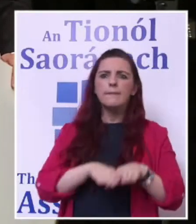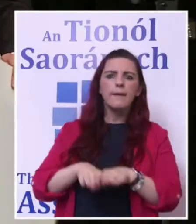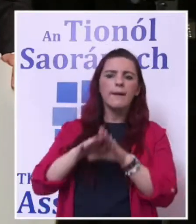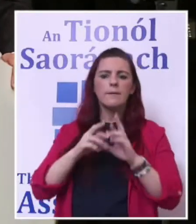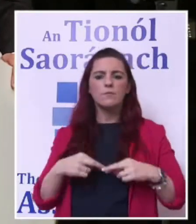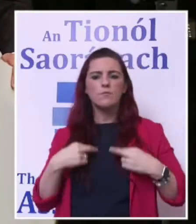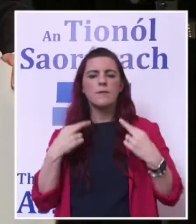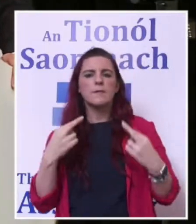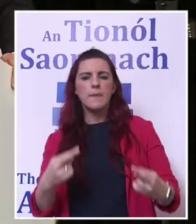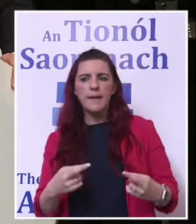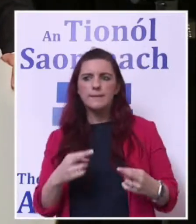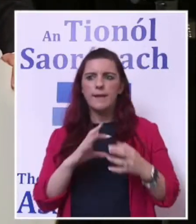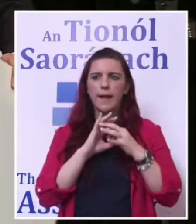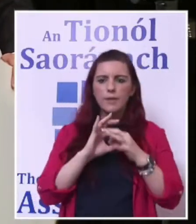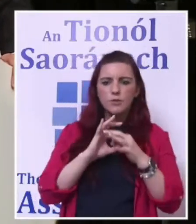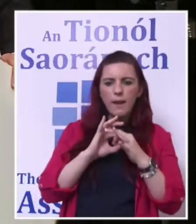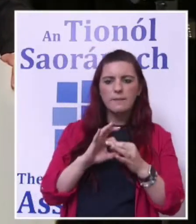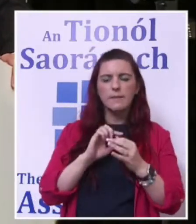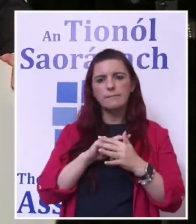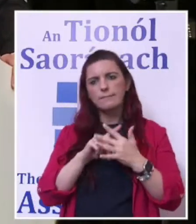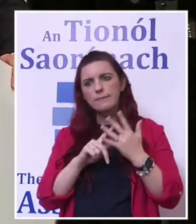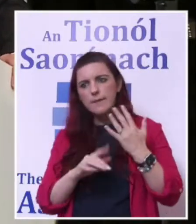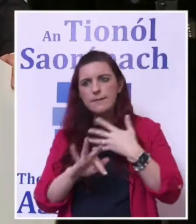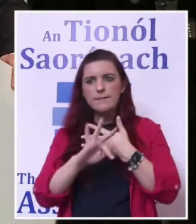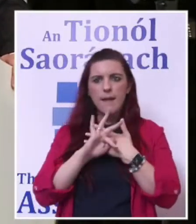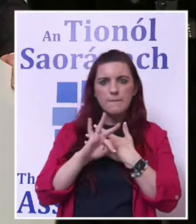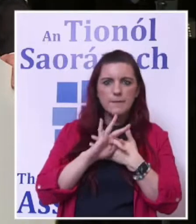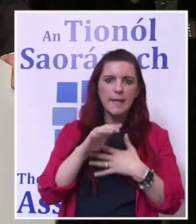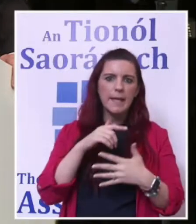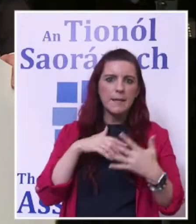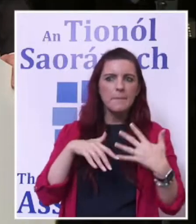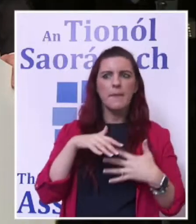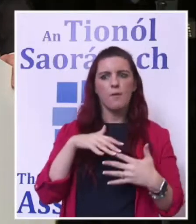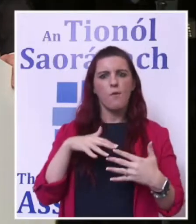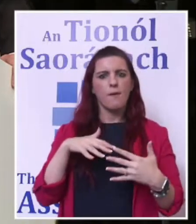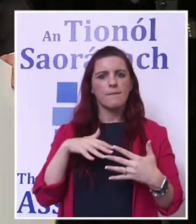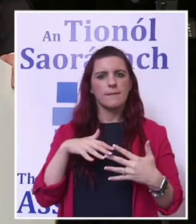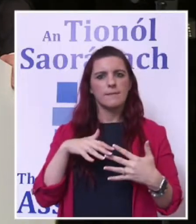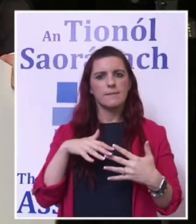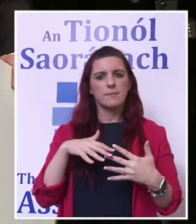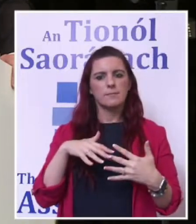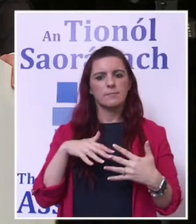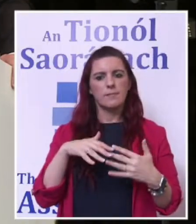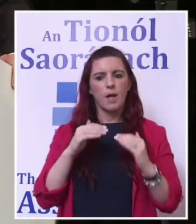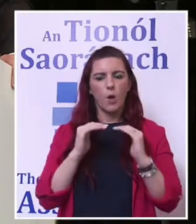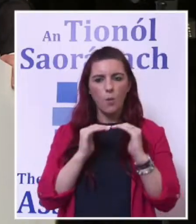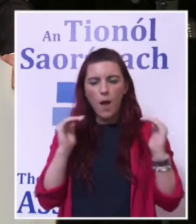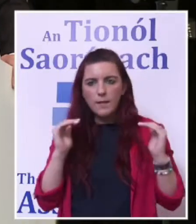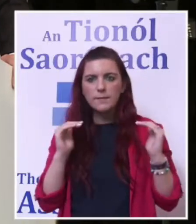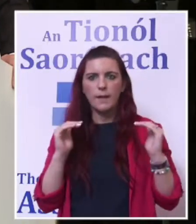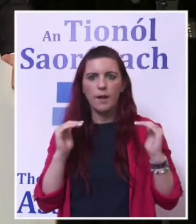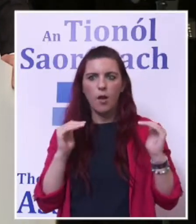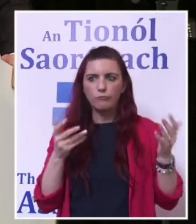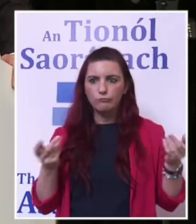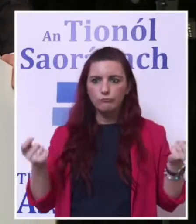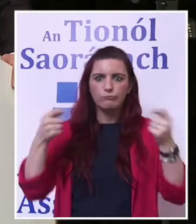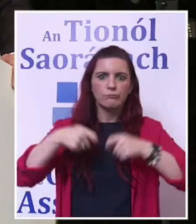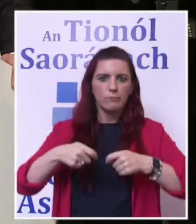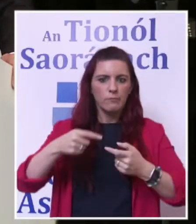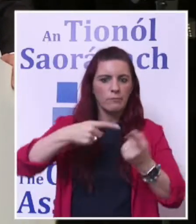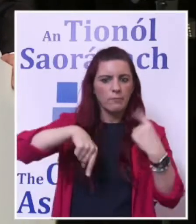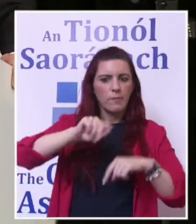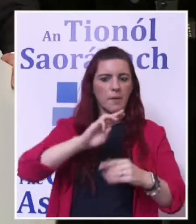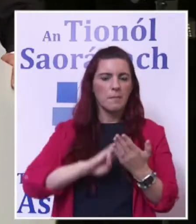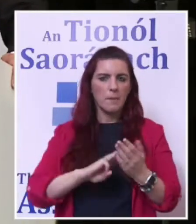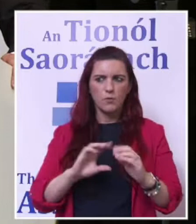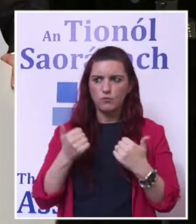efficiency, collegiality, creating that psychological safety, and equality of voice amongst the members, it